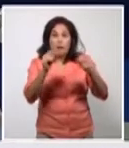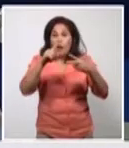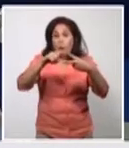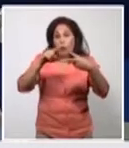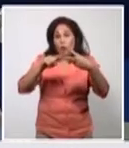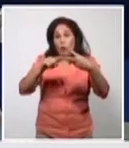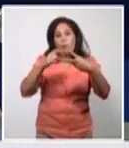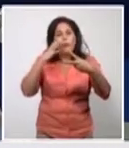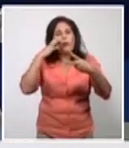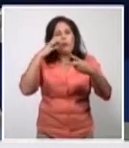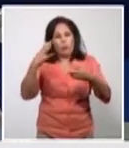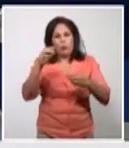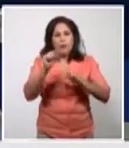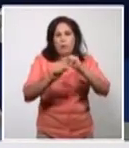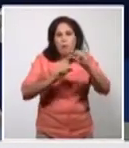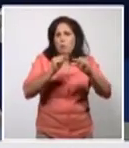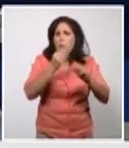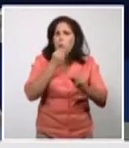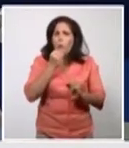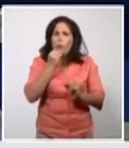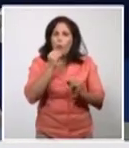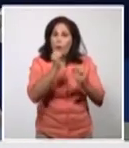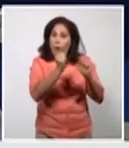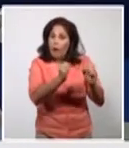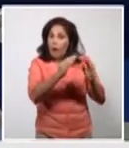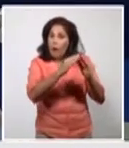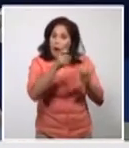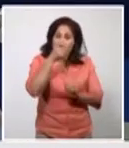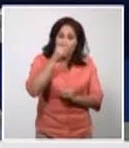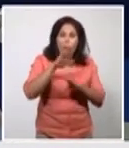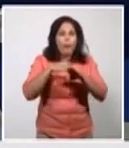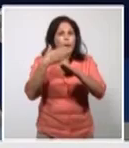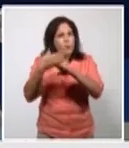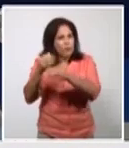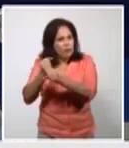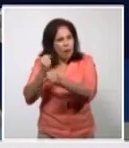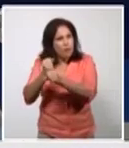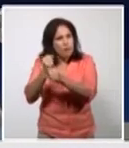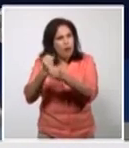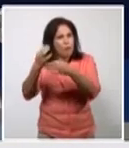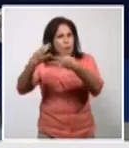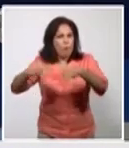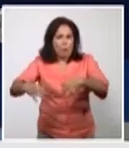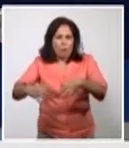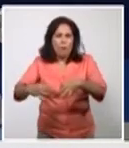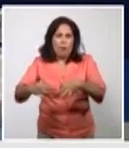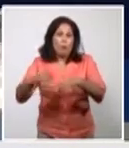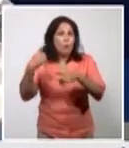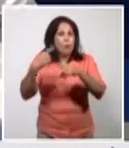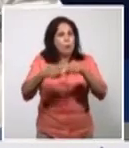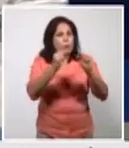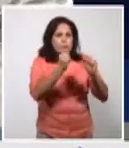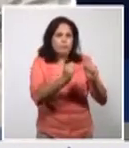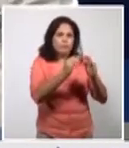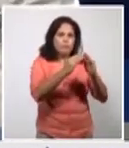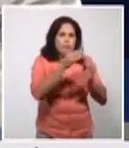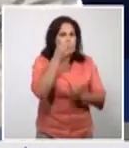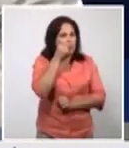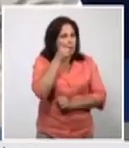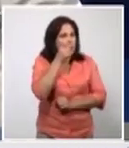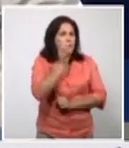regular activities and their lives, and others are still quarantined in their homes